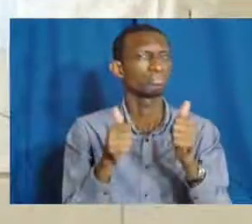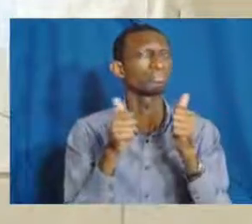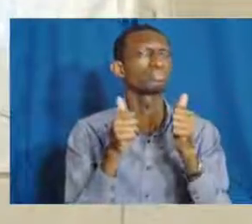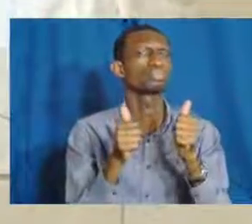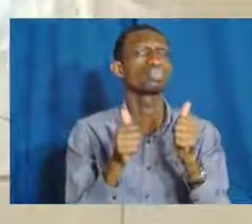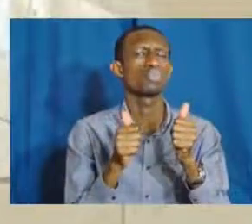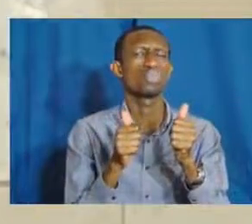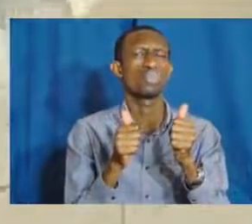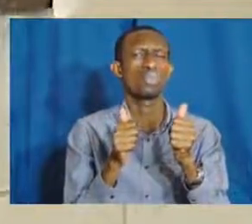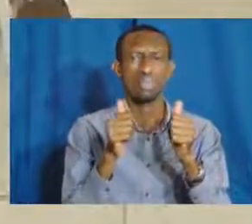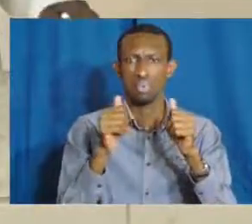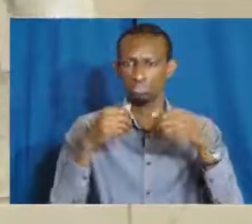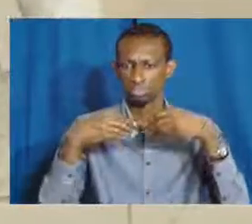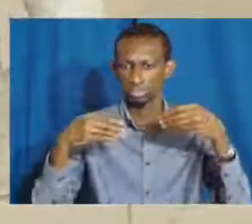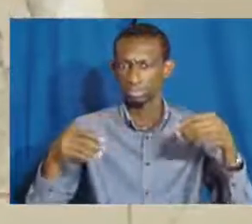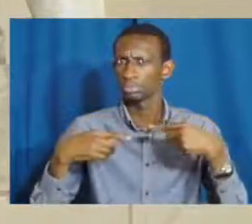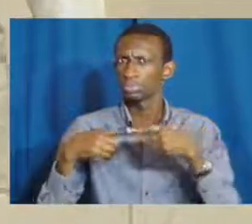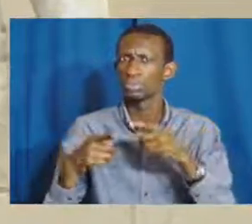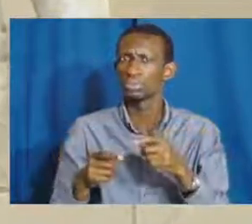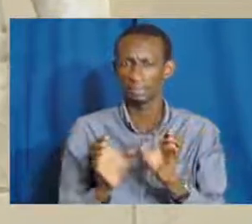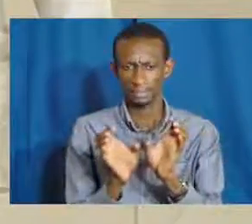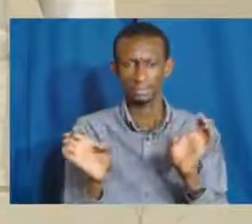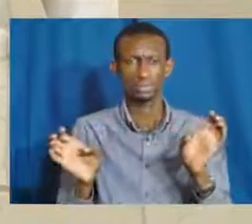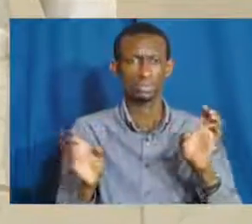as metals and non-metals.